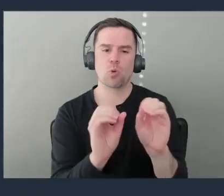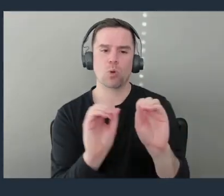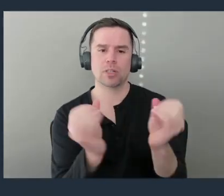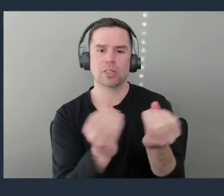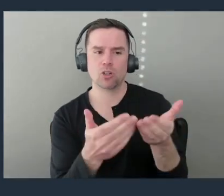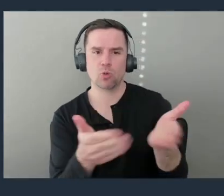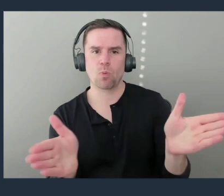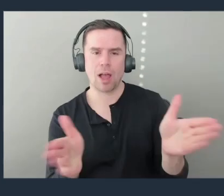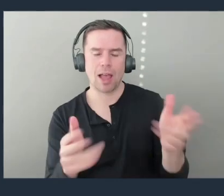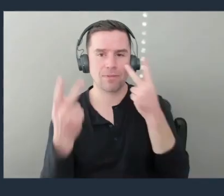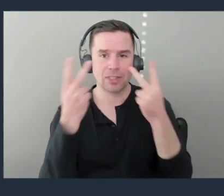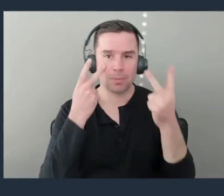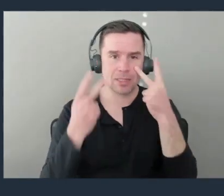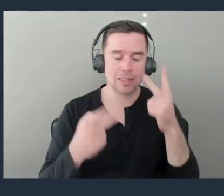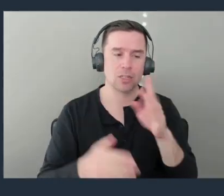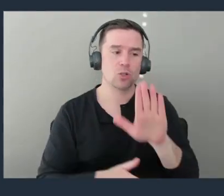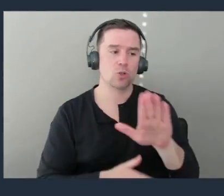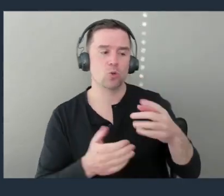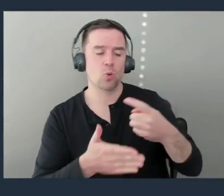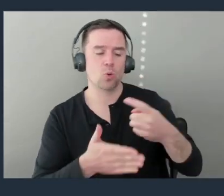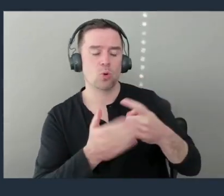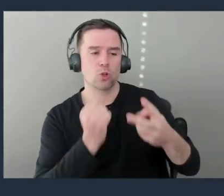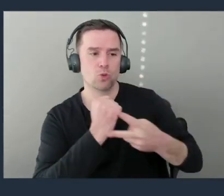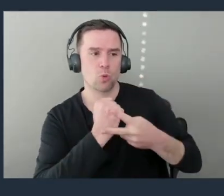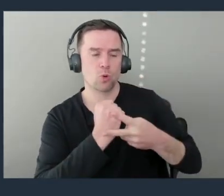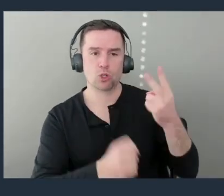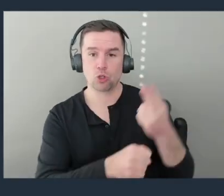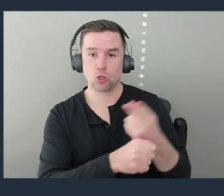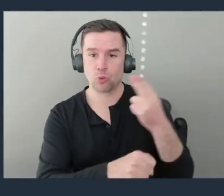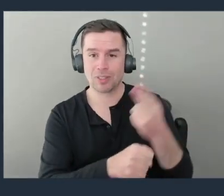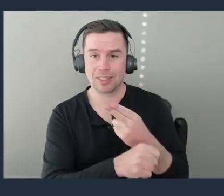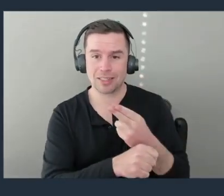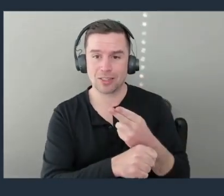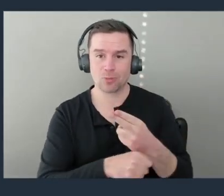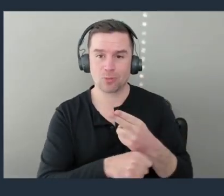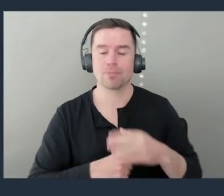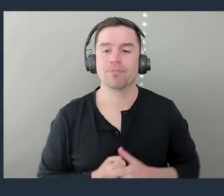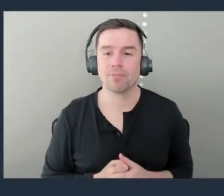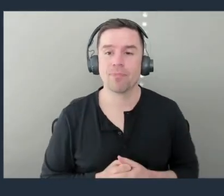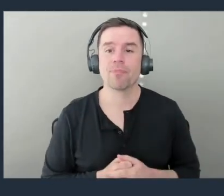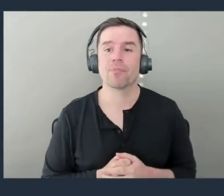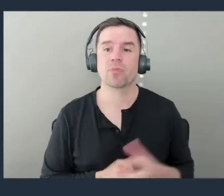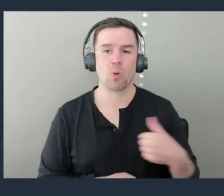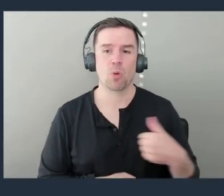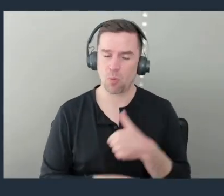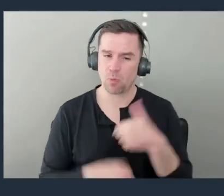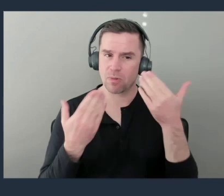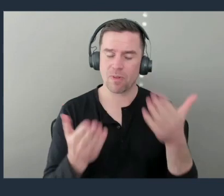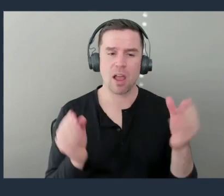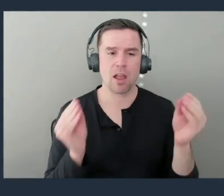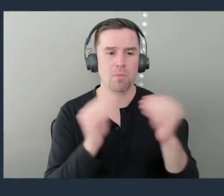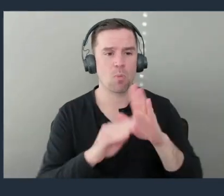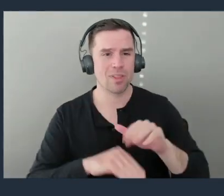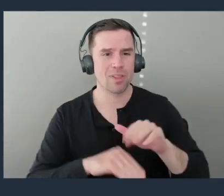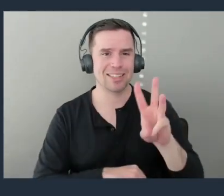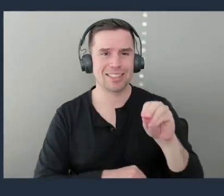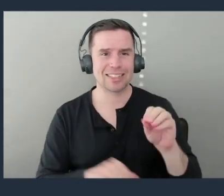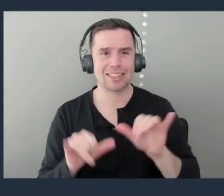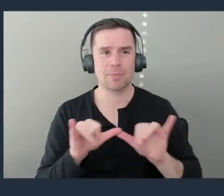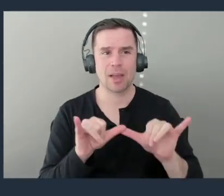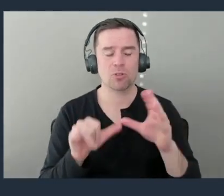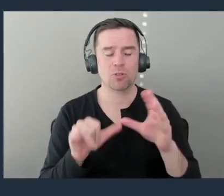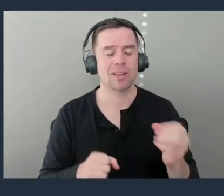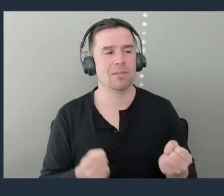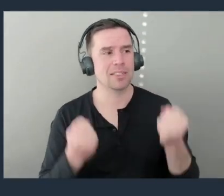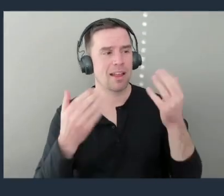storage usage and activity. S3 Storage Lens provides more than 60 metrics and multiple interactive tools